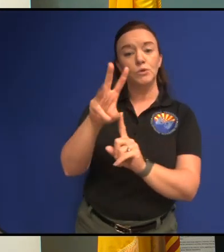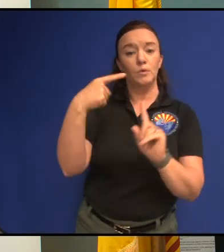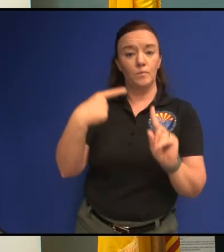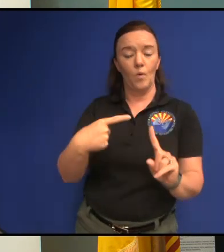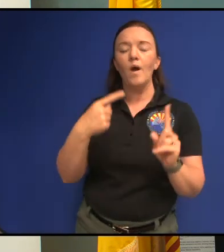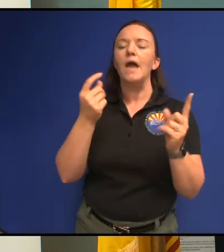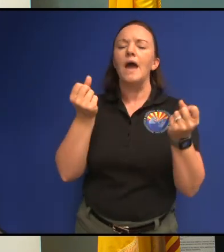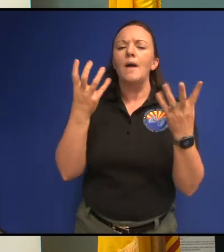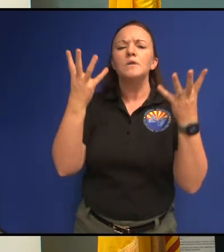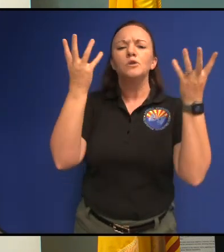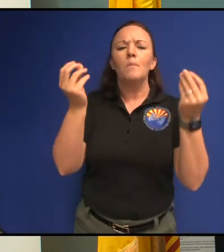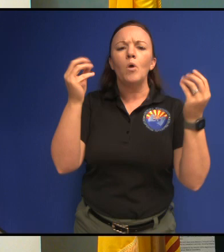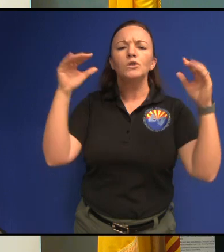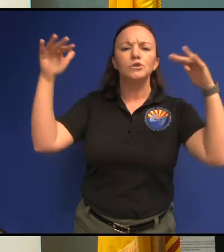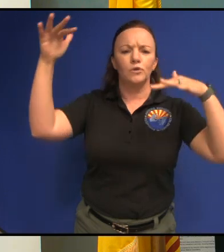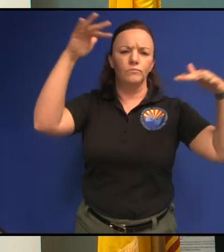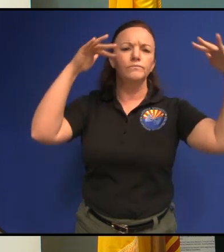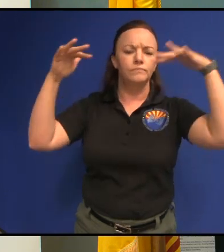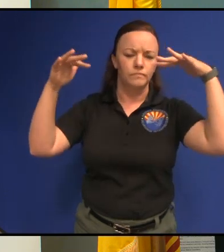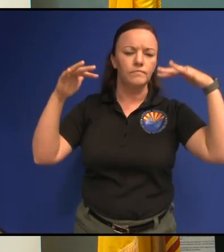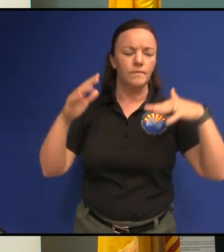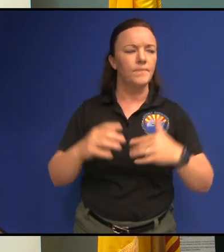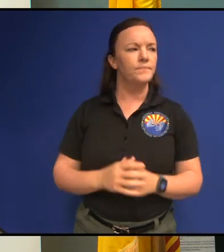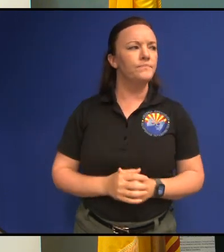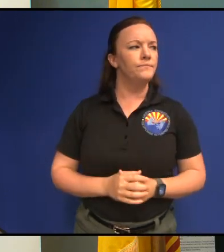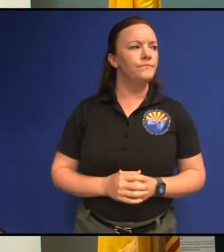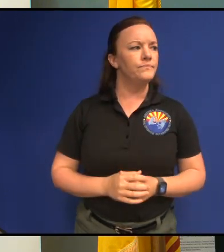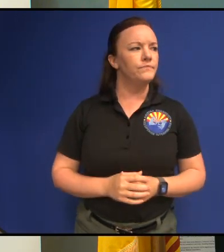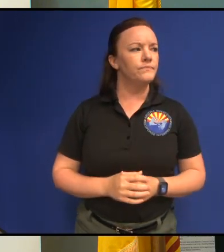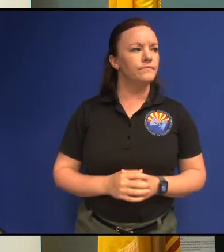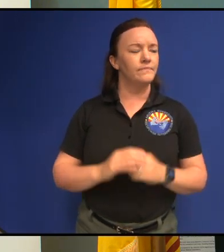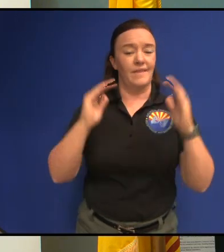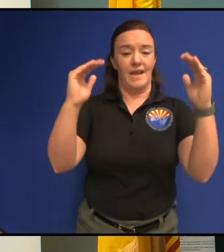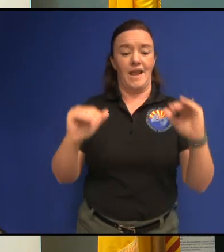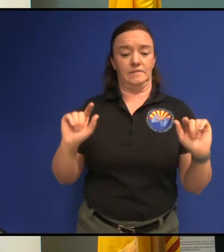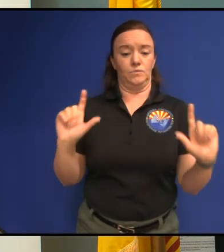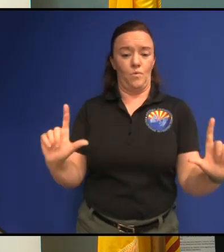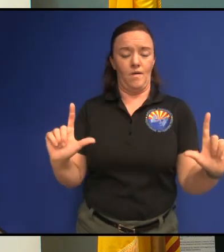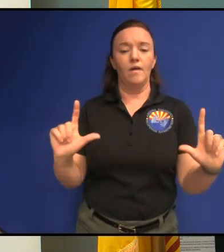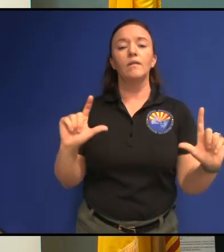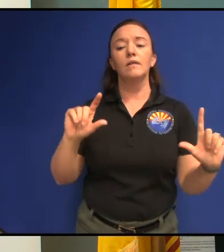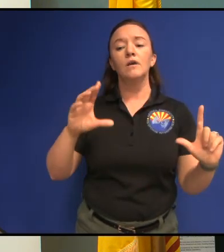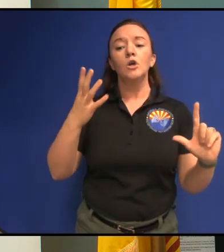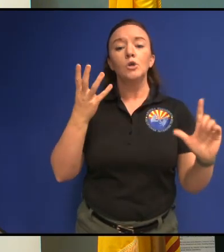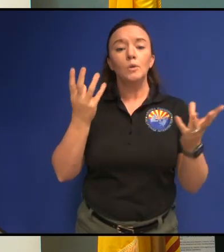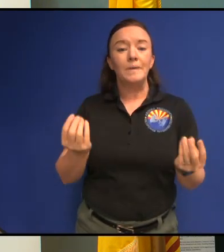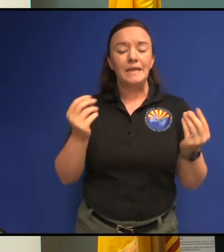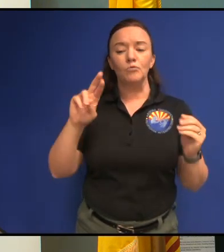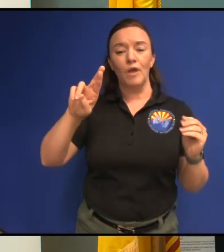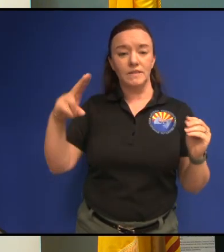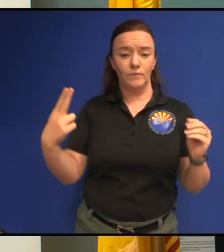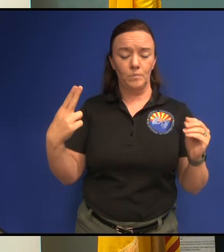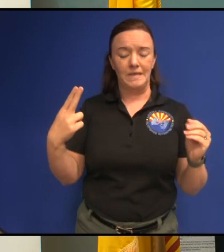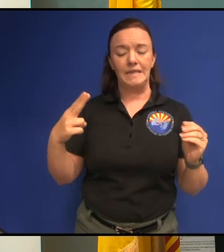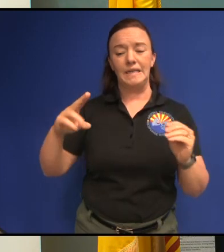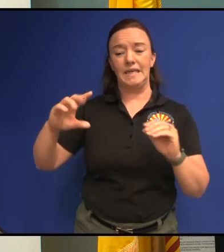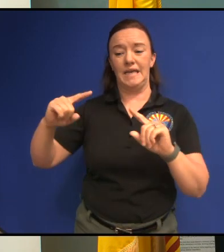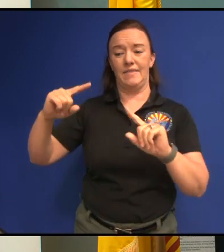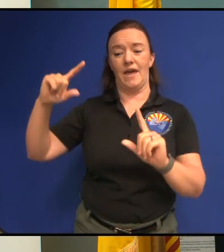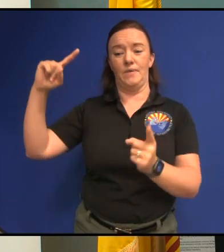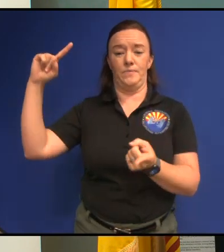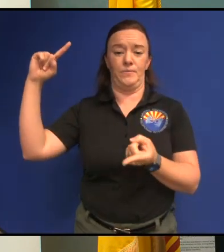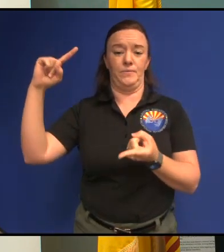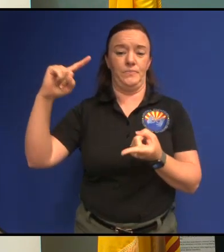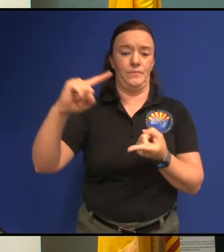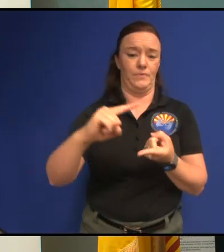in the atmosphere that we like to use. You can see our relative humidities dropping through Wednesday as well. Our overnight recoveries, which